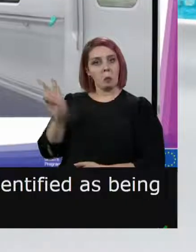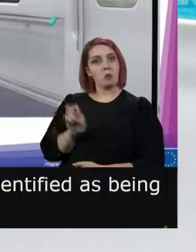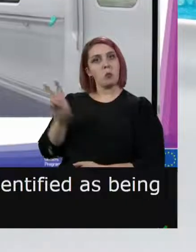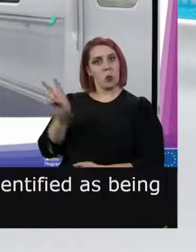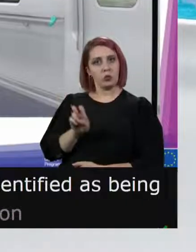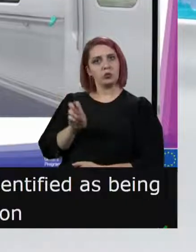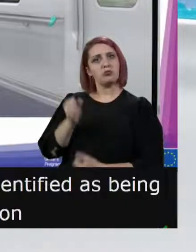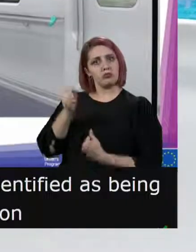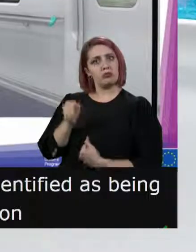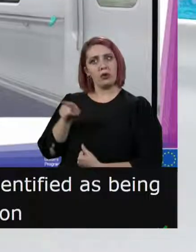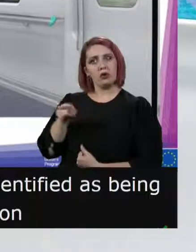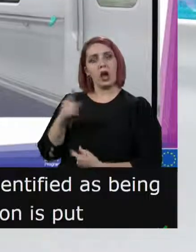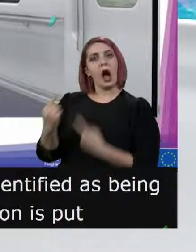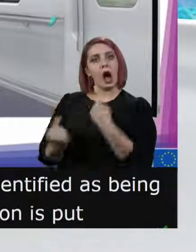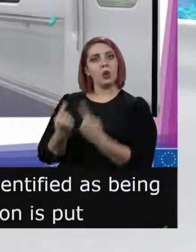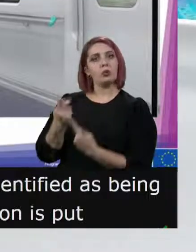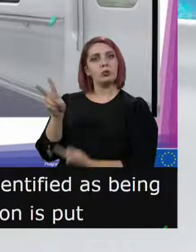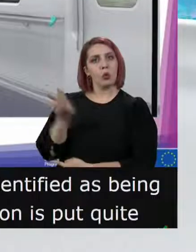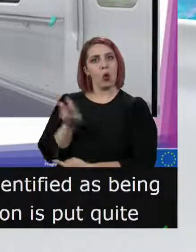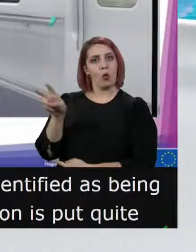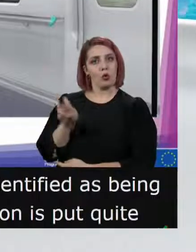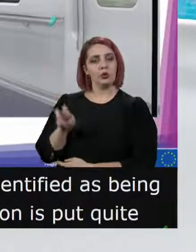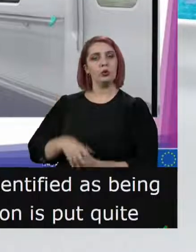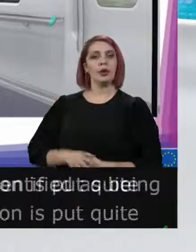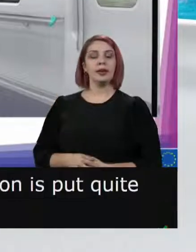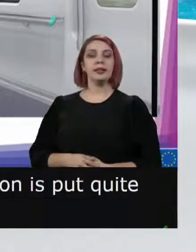quite high on the roof,